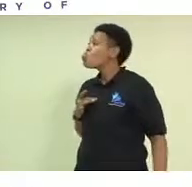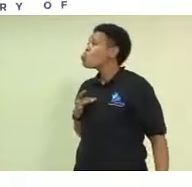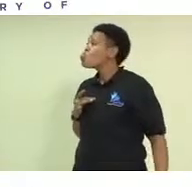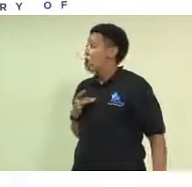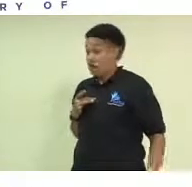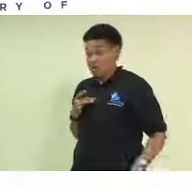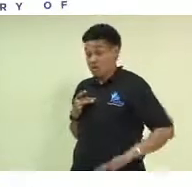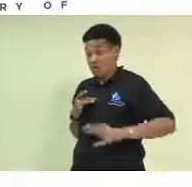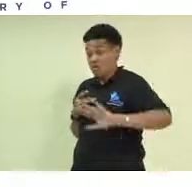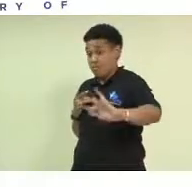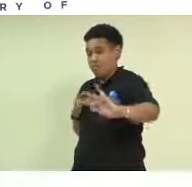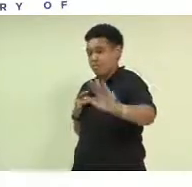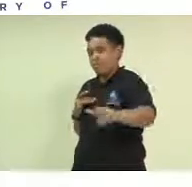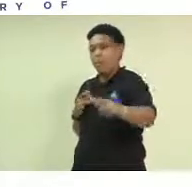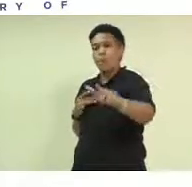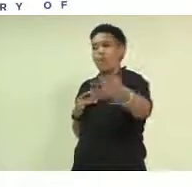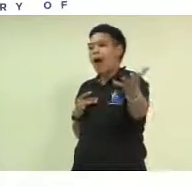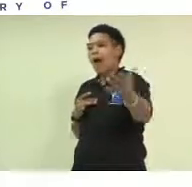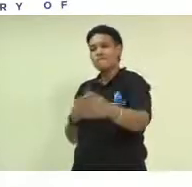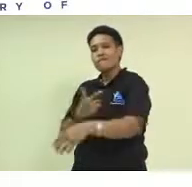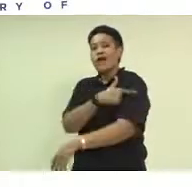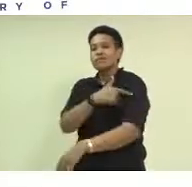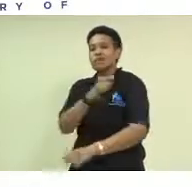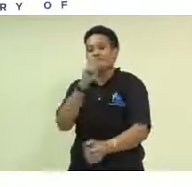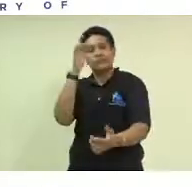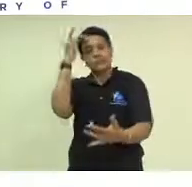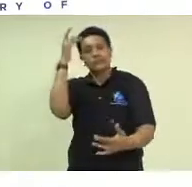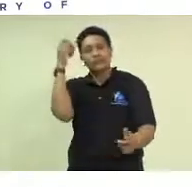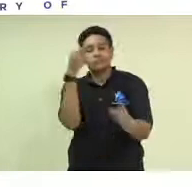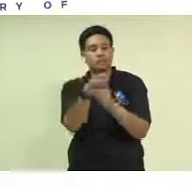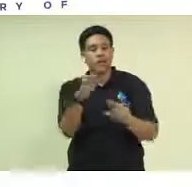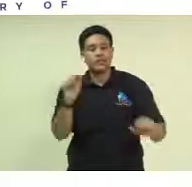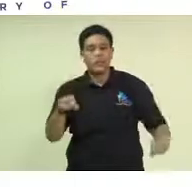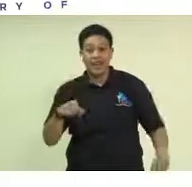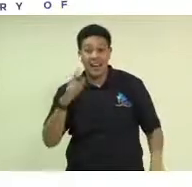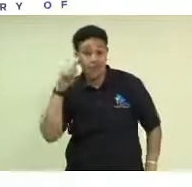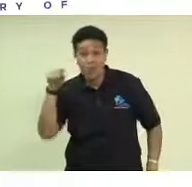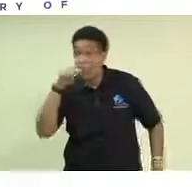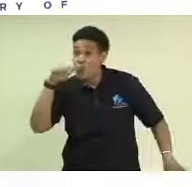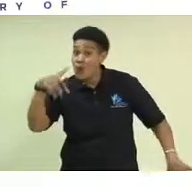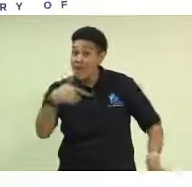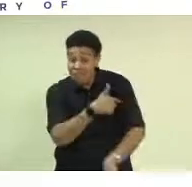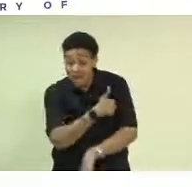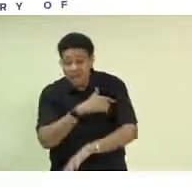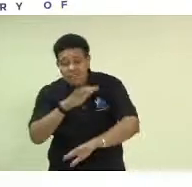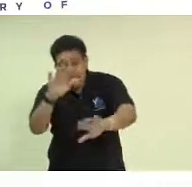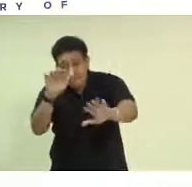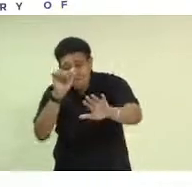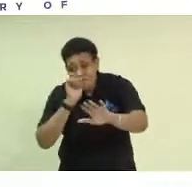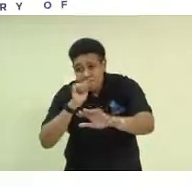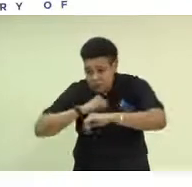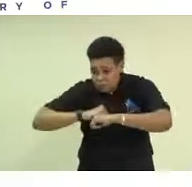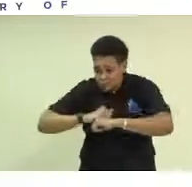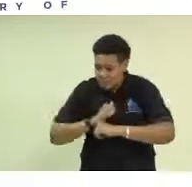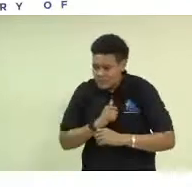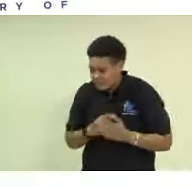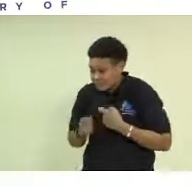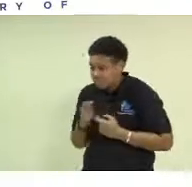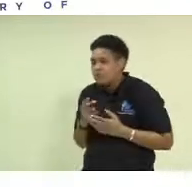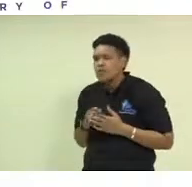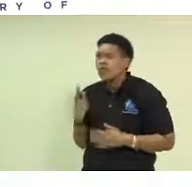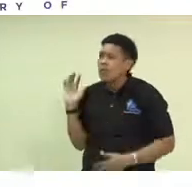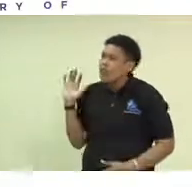the virus. And for those who are not, please hold strain, protect yourself. The vaccines are on their